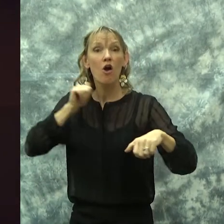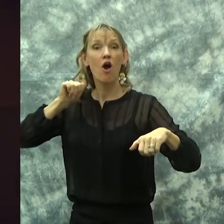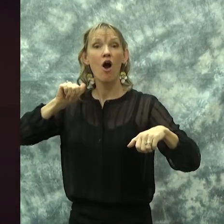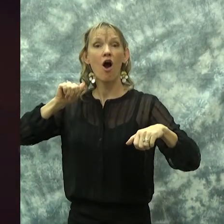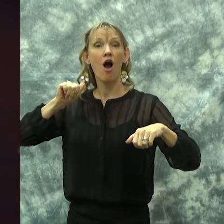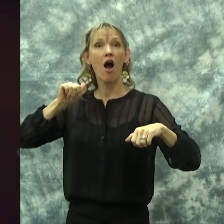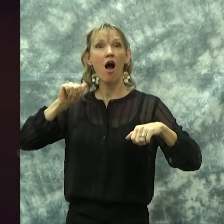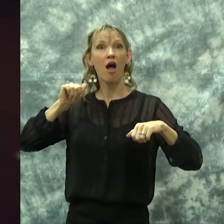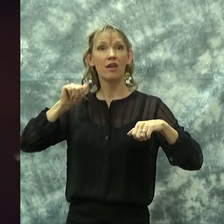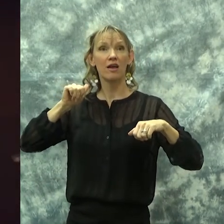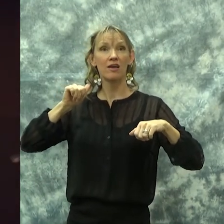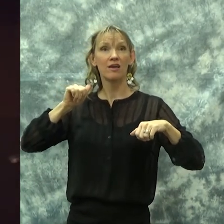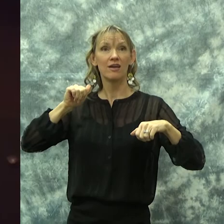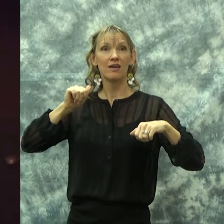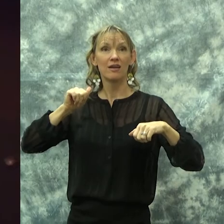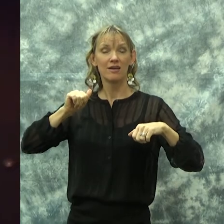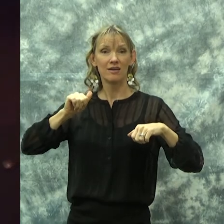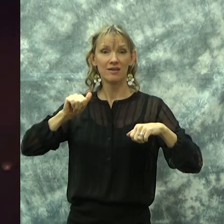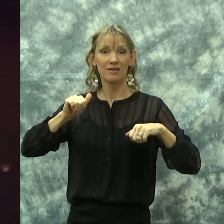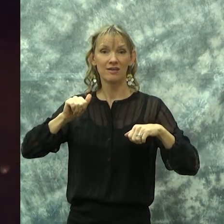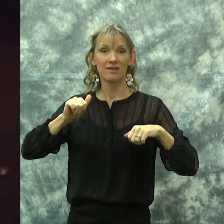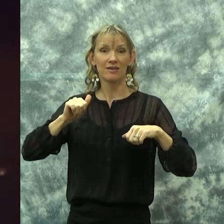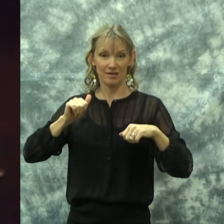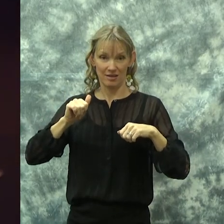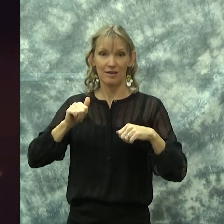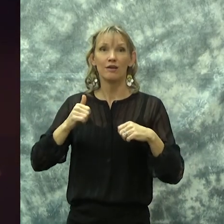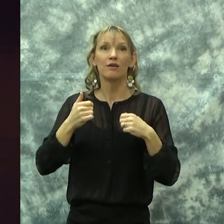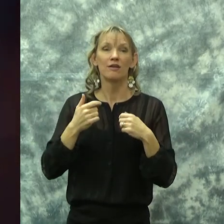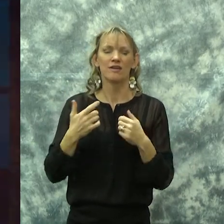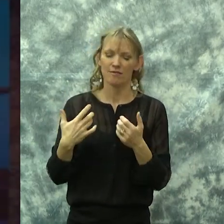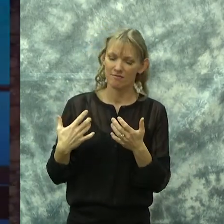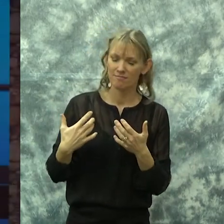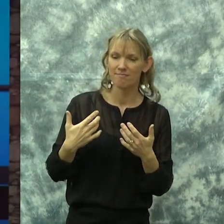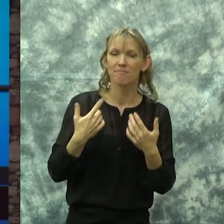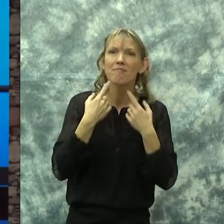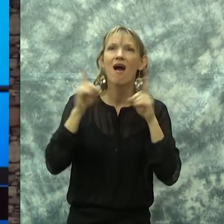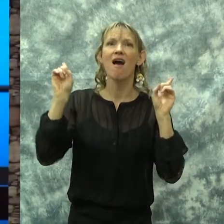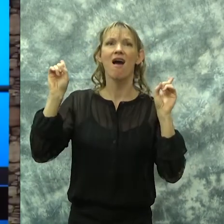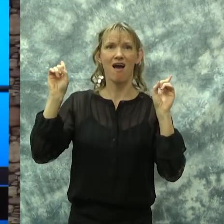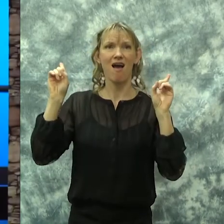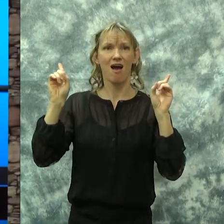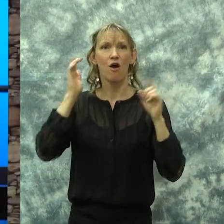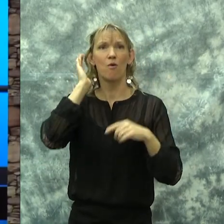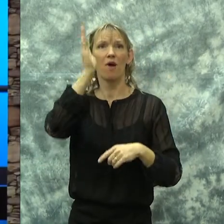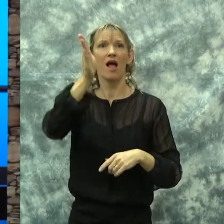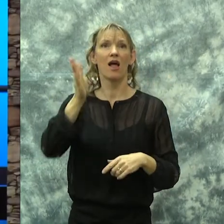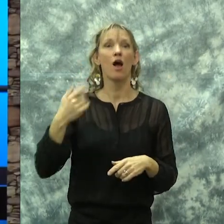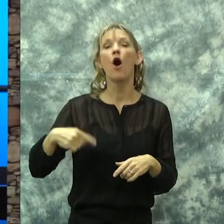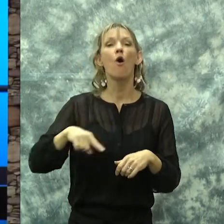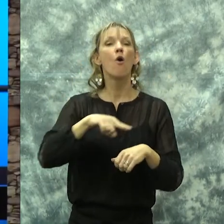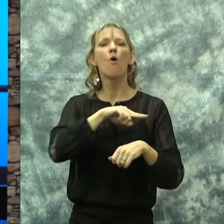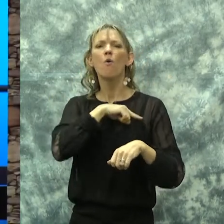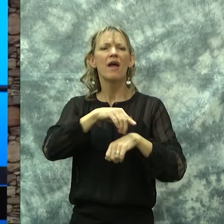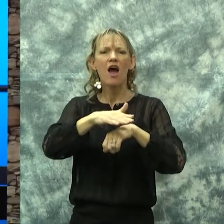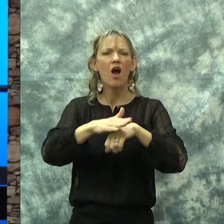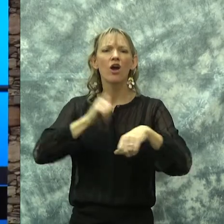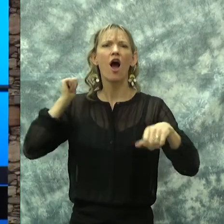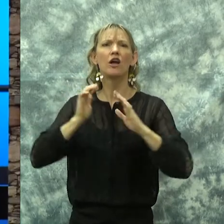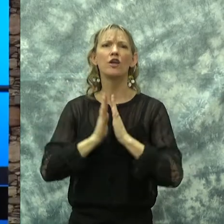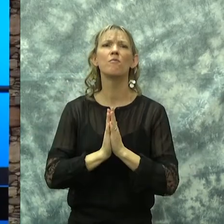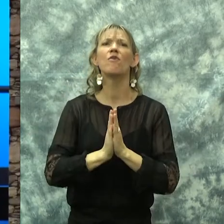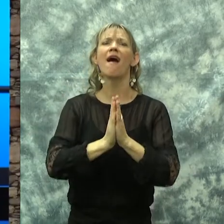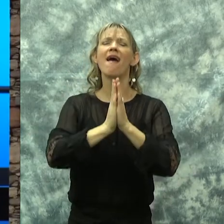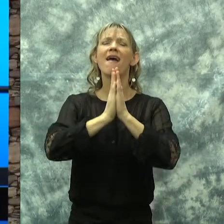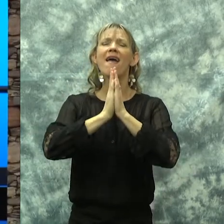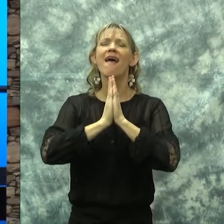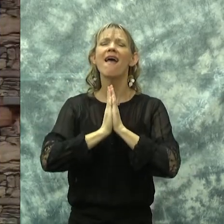make communion. Only then can we succeed. We are called to be the greater,